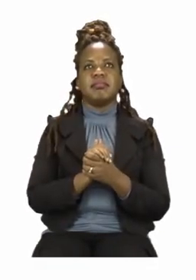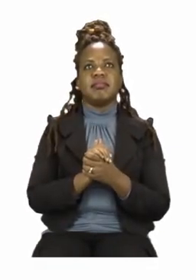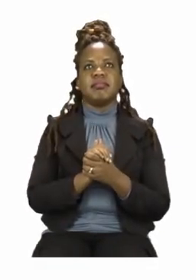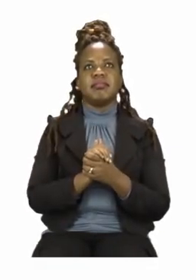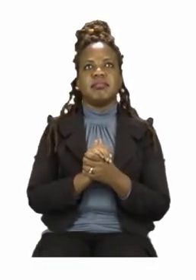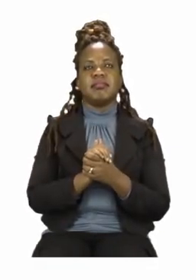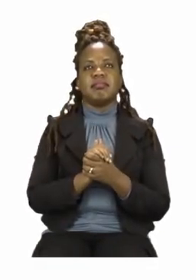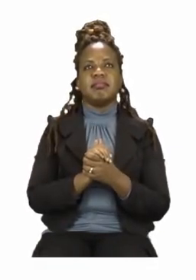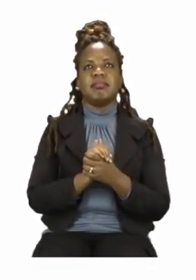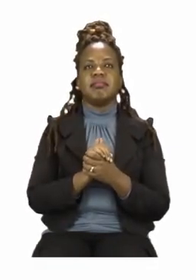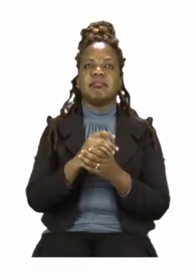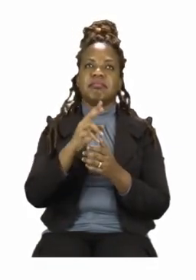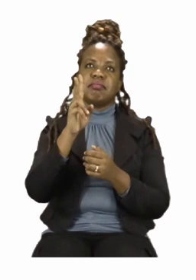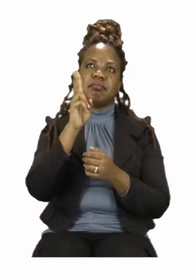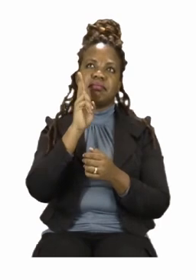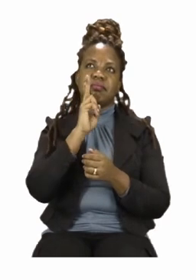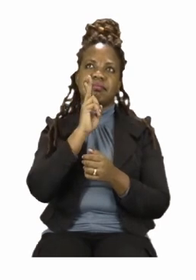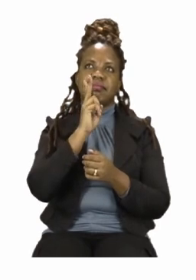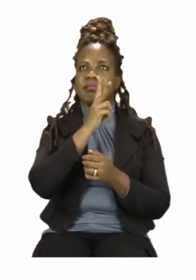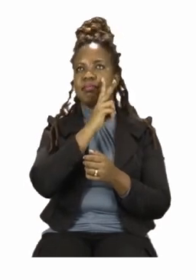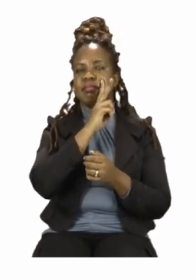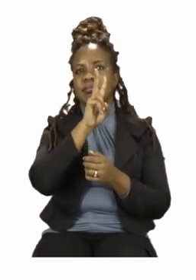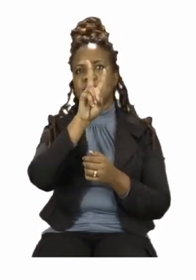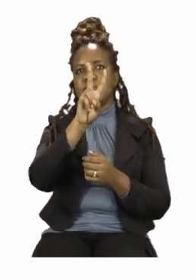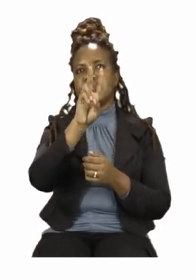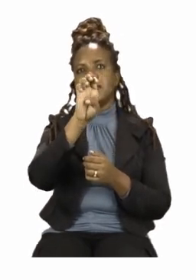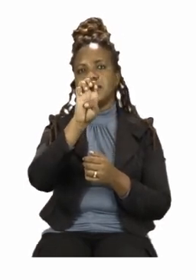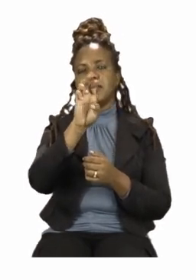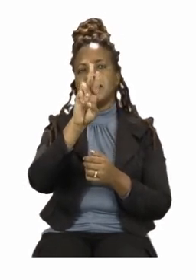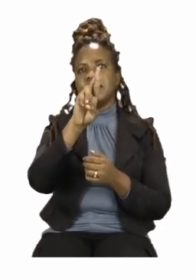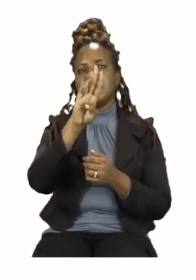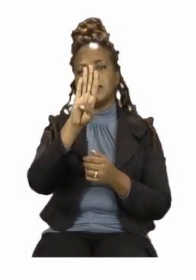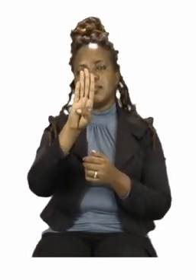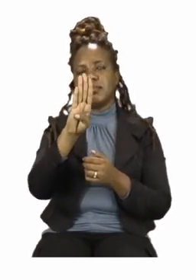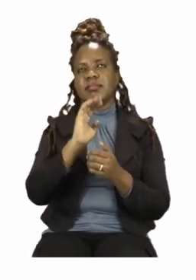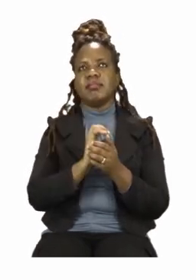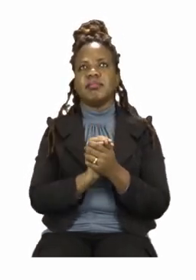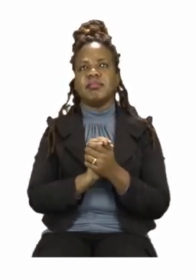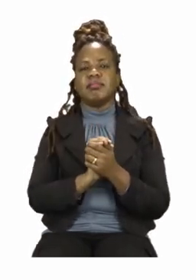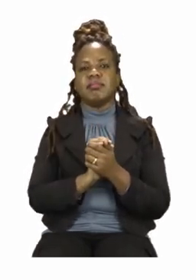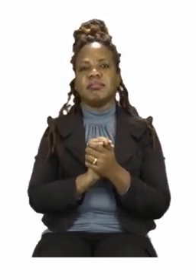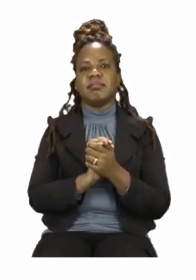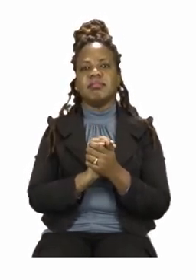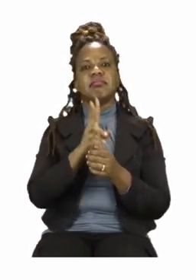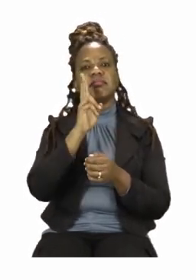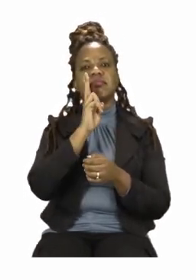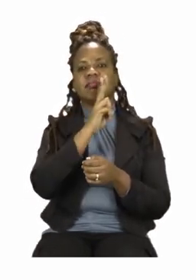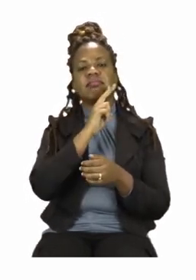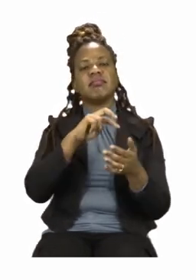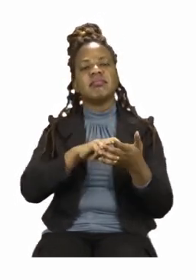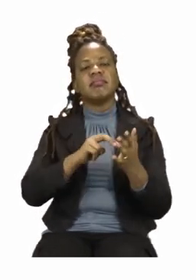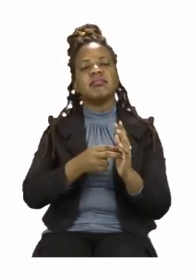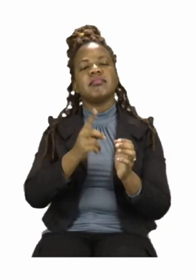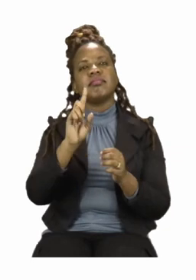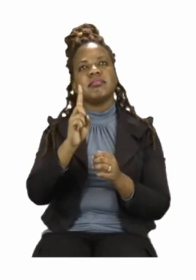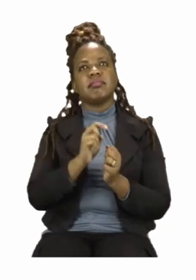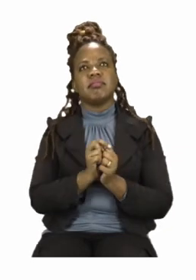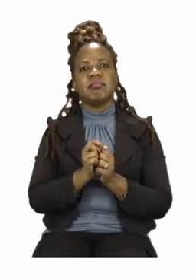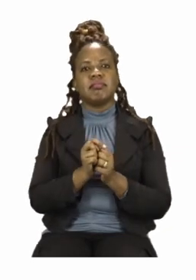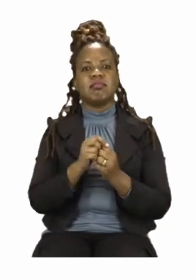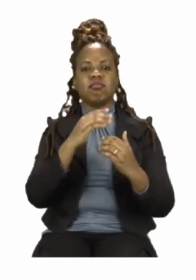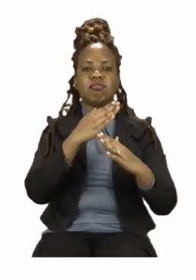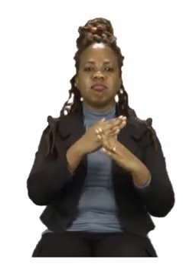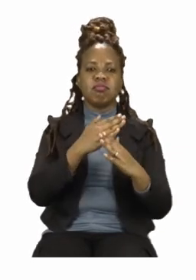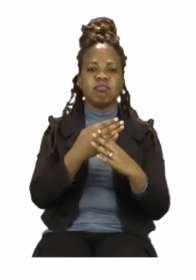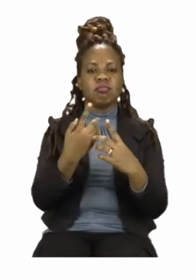going to be doing verbs. Now remember, a verb is a doing word, which means there is an